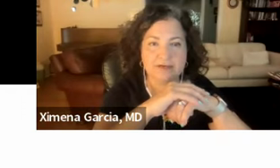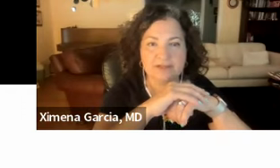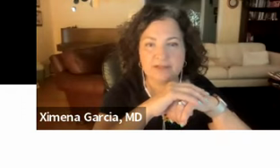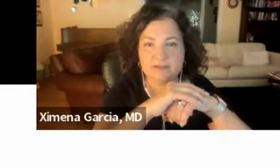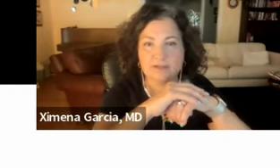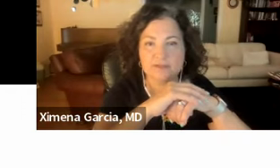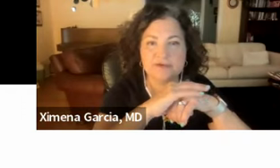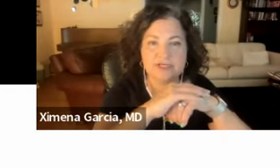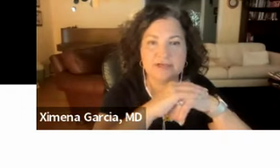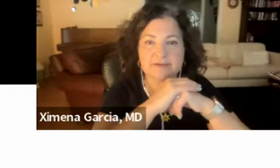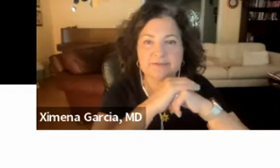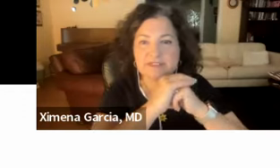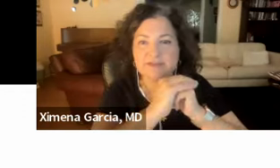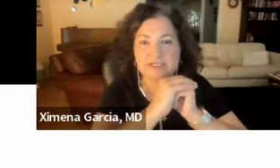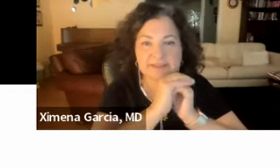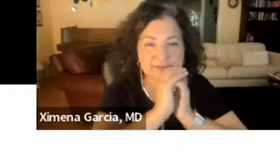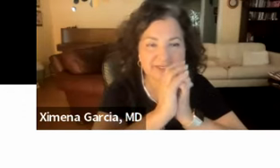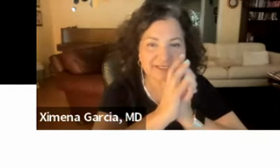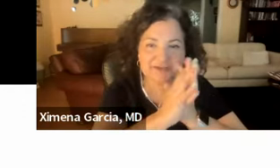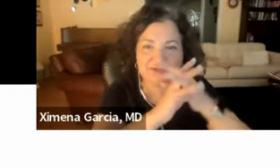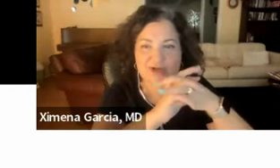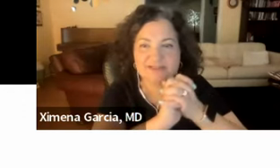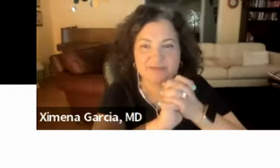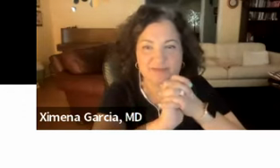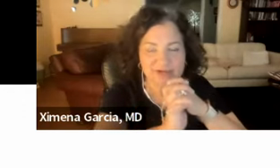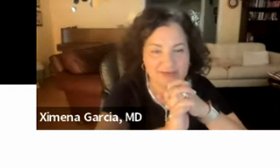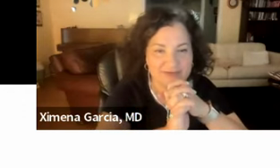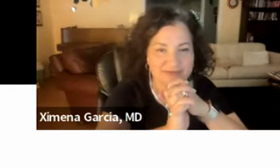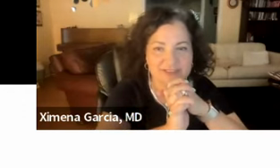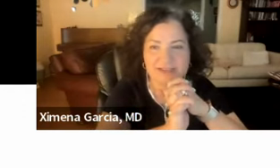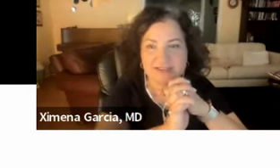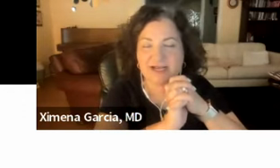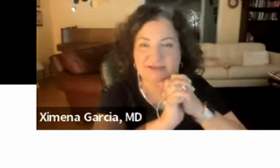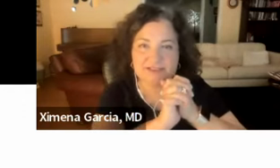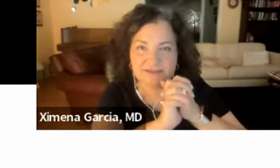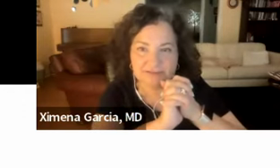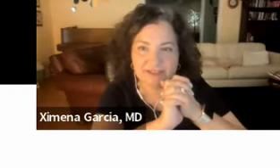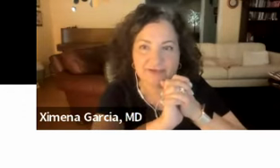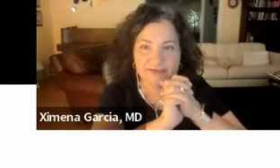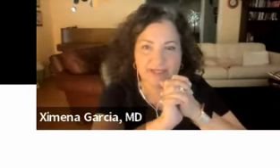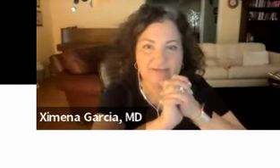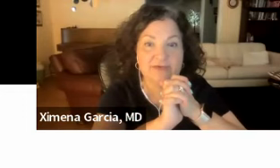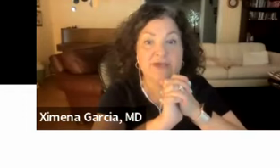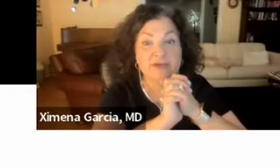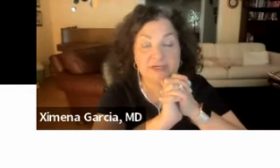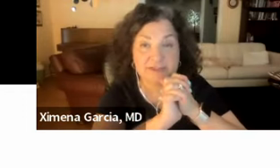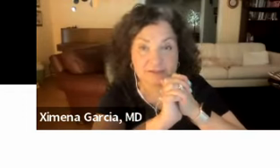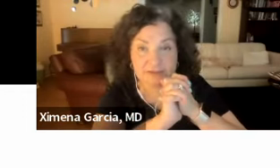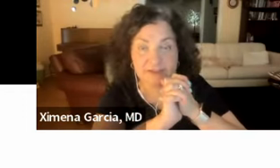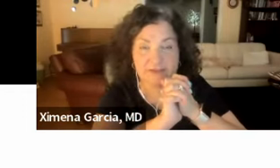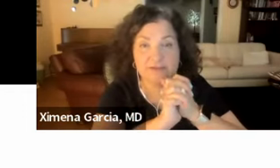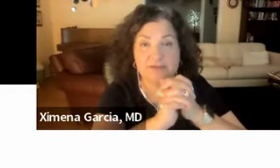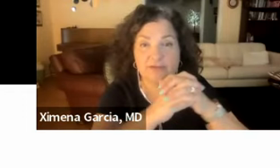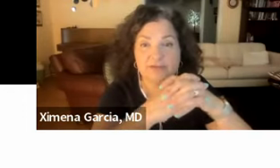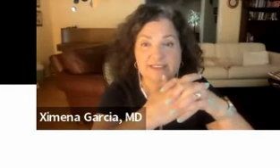Okay, all right, thank you. Well, we'll move on. So next up, we're going to hear from Rosalind Brown, who's going to share how she's using her PAVE grant